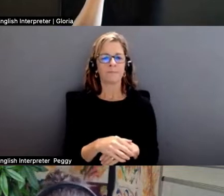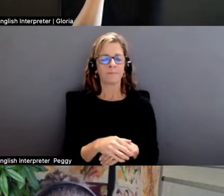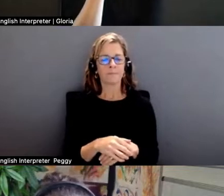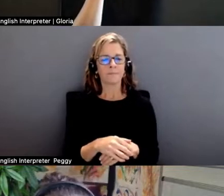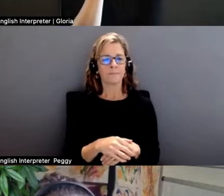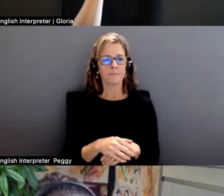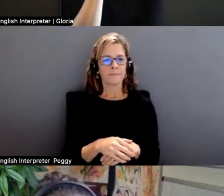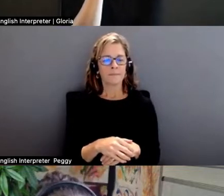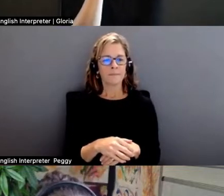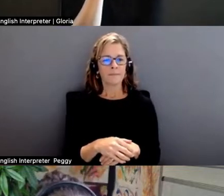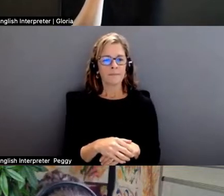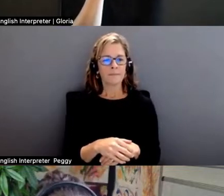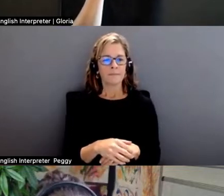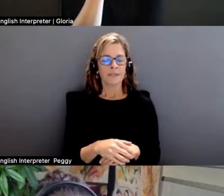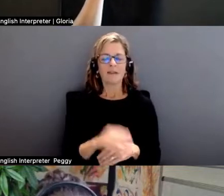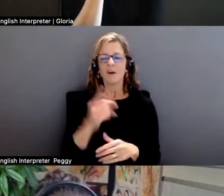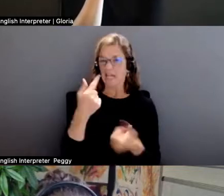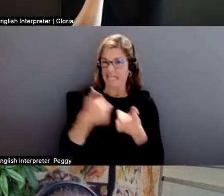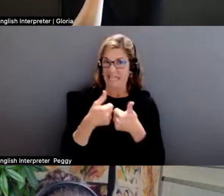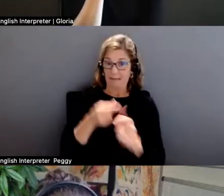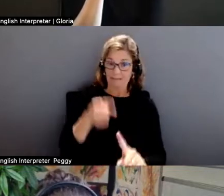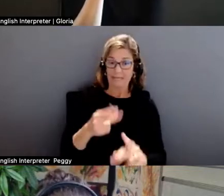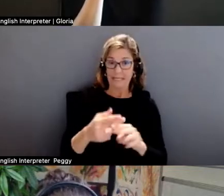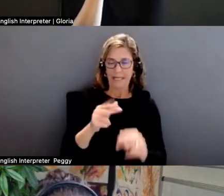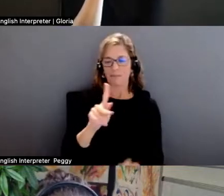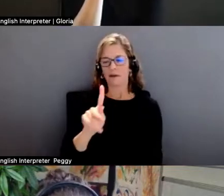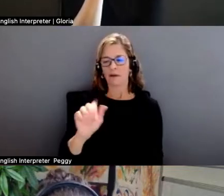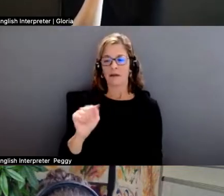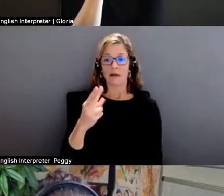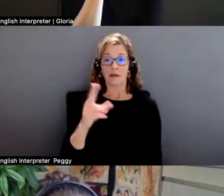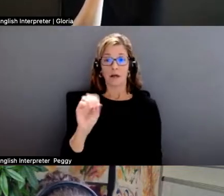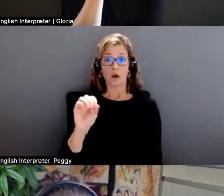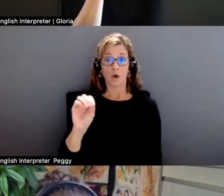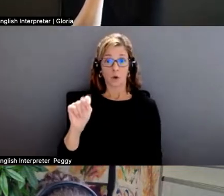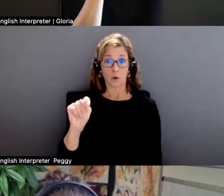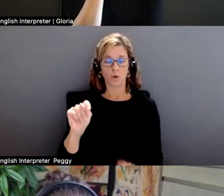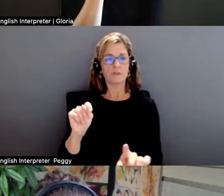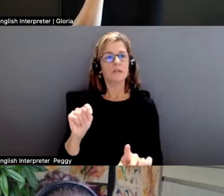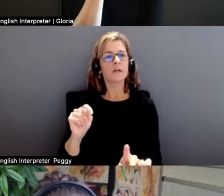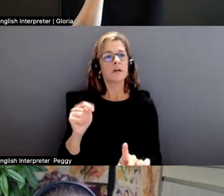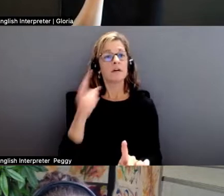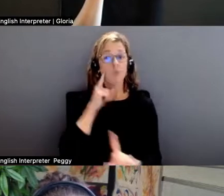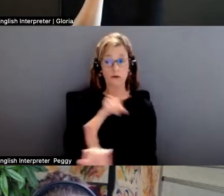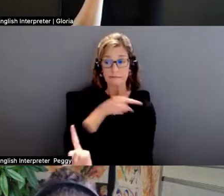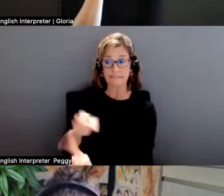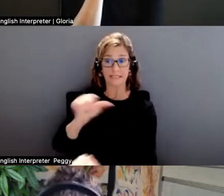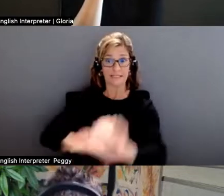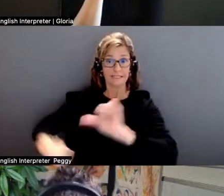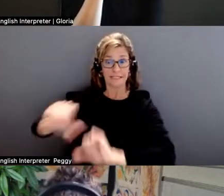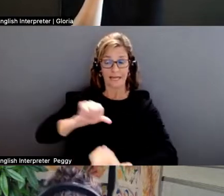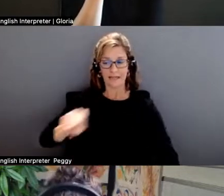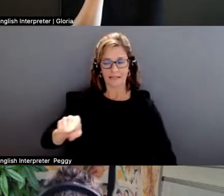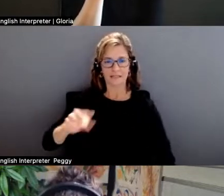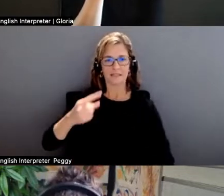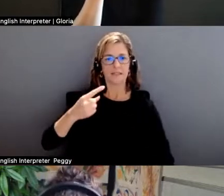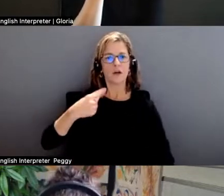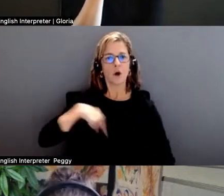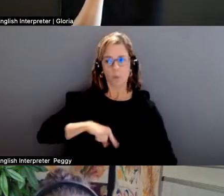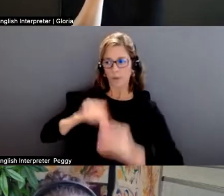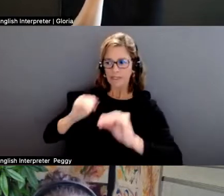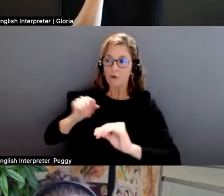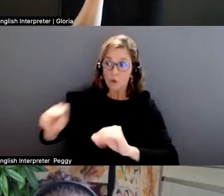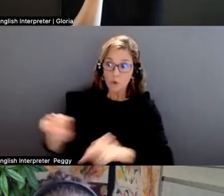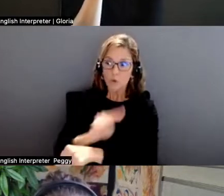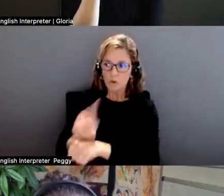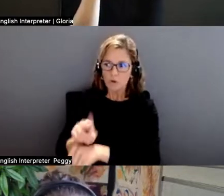When we use Kahoot with some of our science learners, we actually teach them how to use Kahoot themselves.